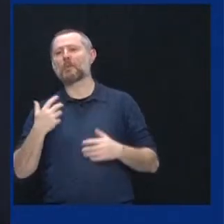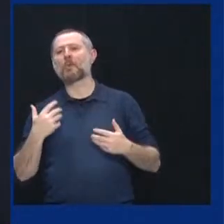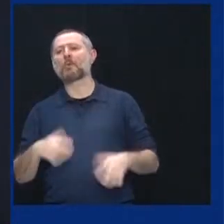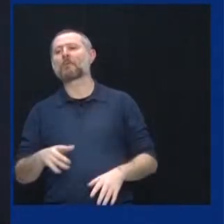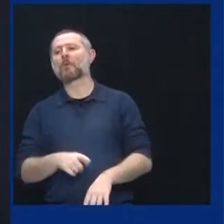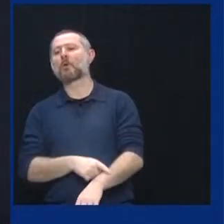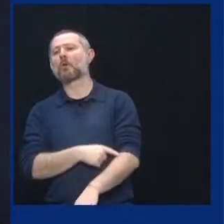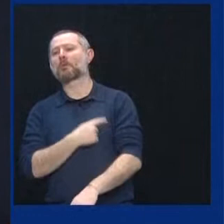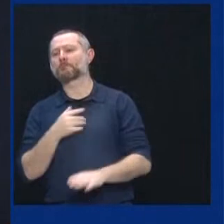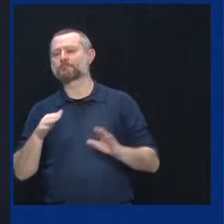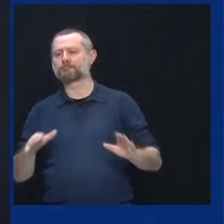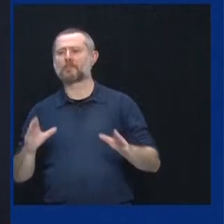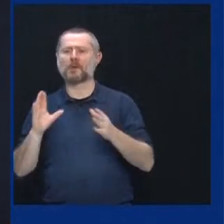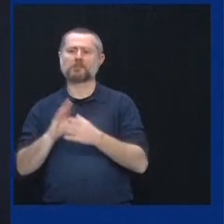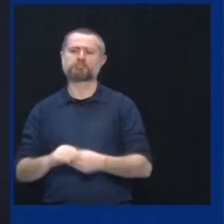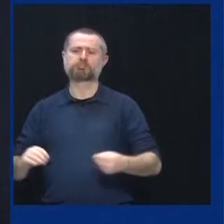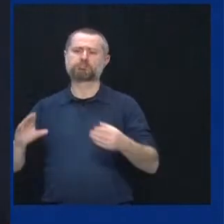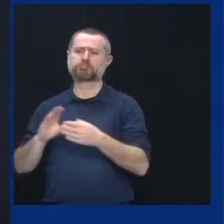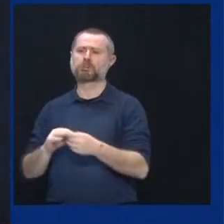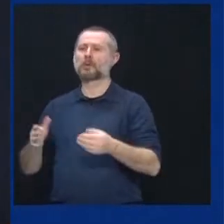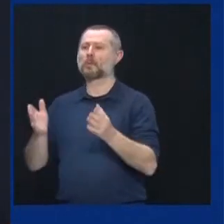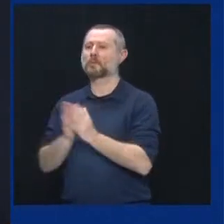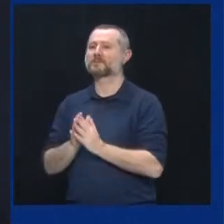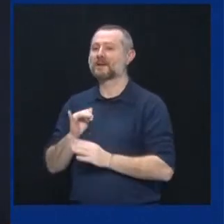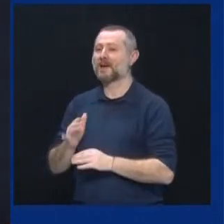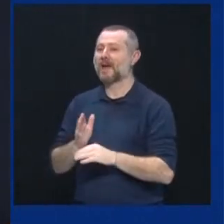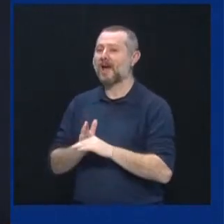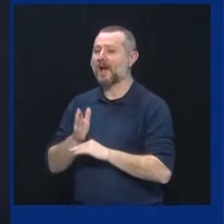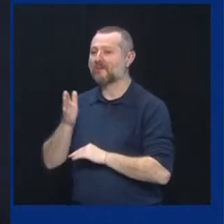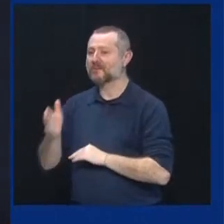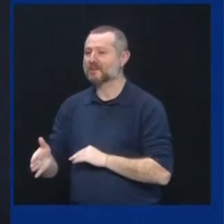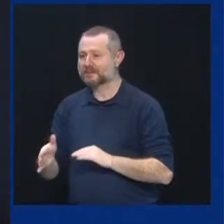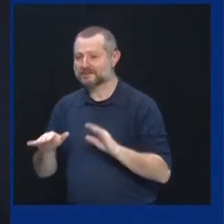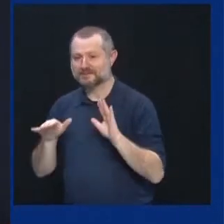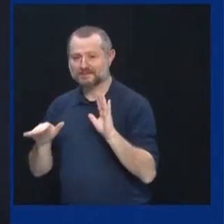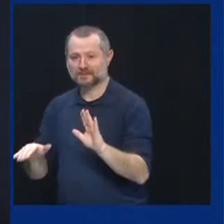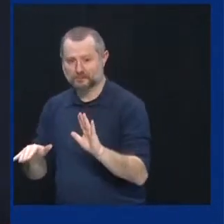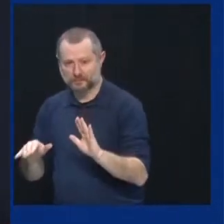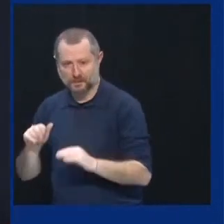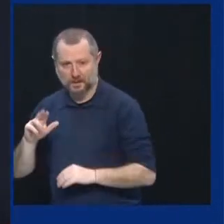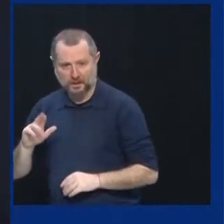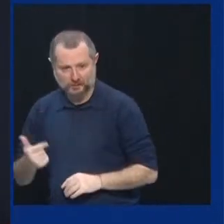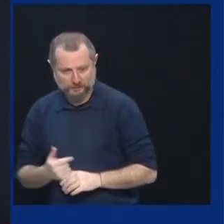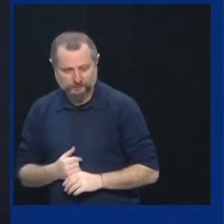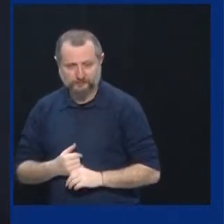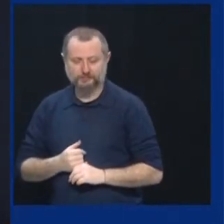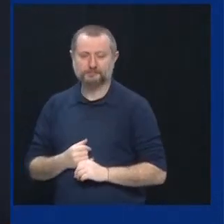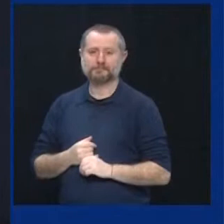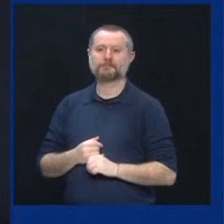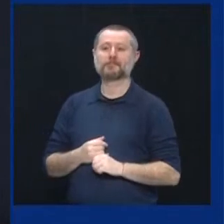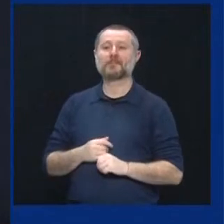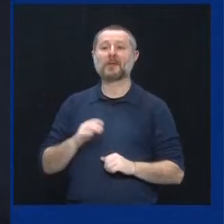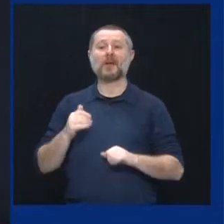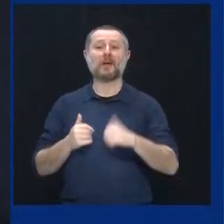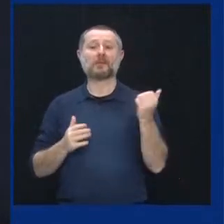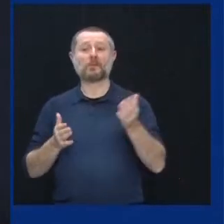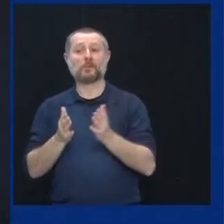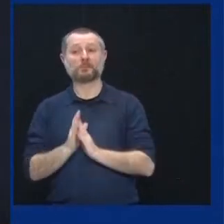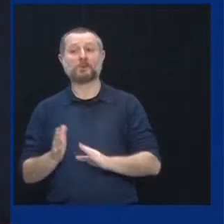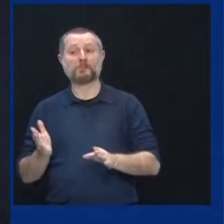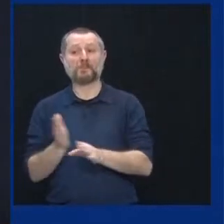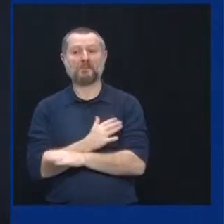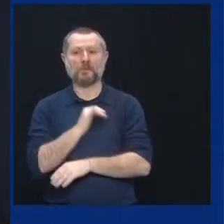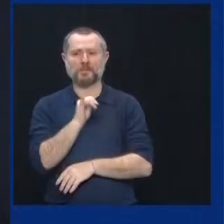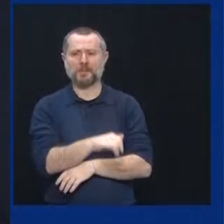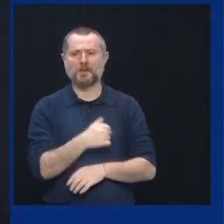hearing, and the request was a follow-up to that hearing in August. If there are other requests that predate that, we're happy to go back and